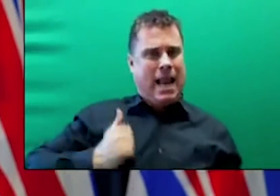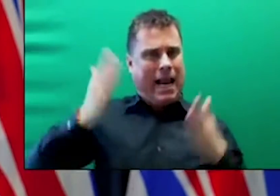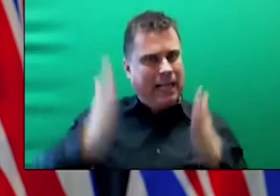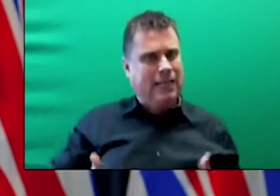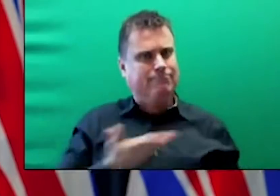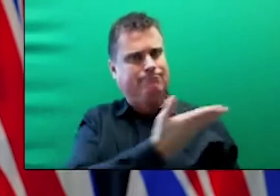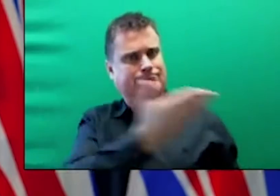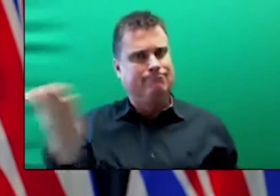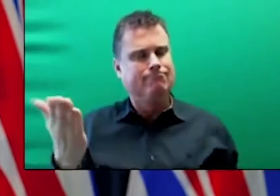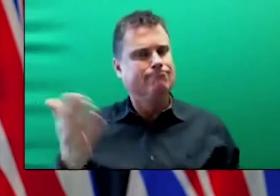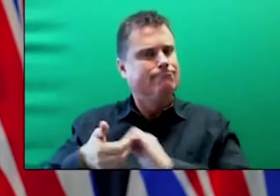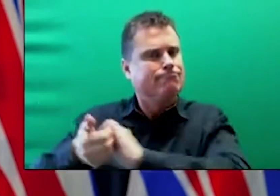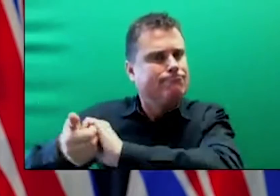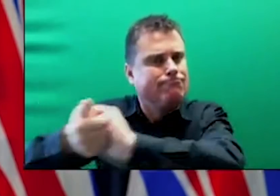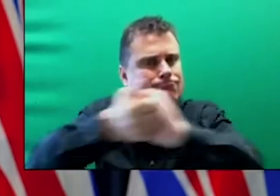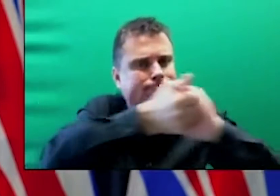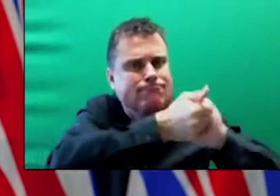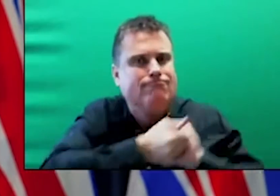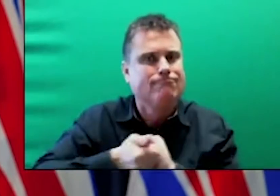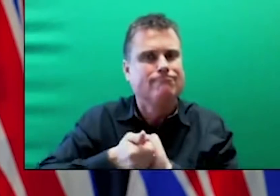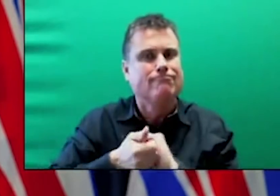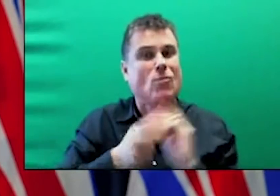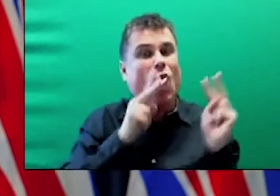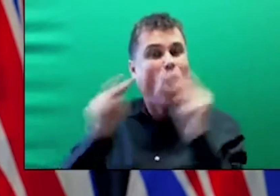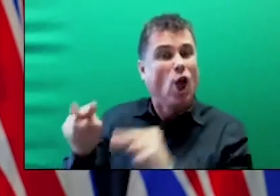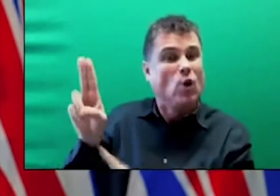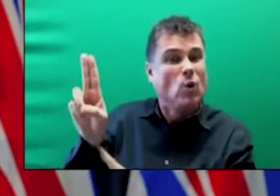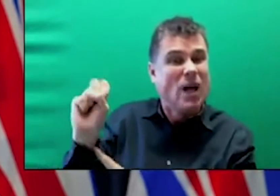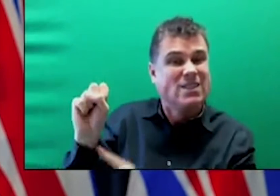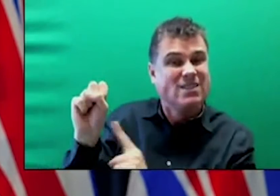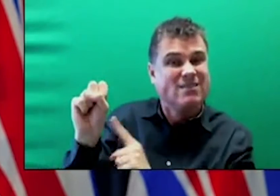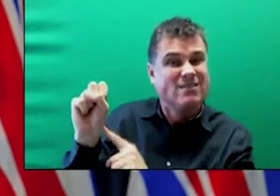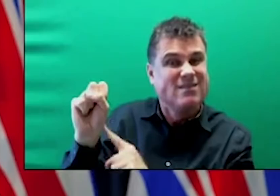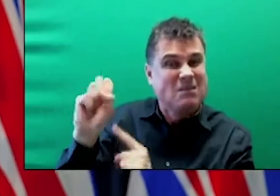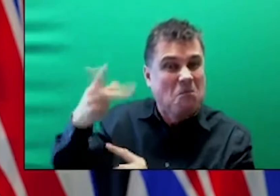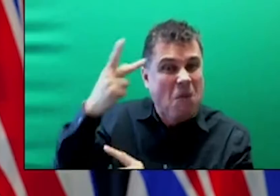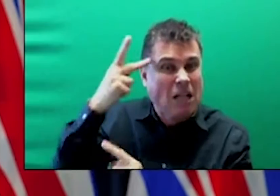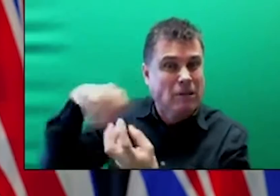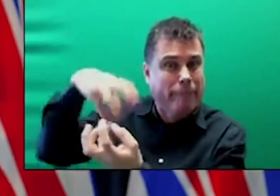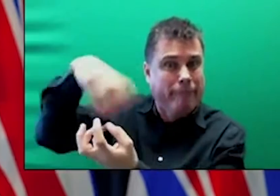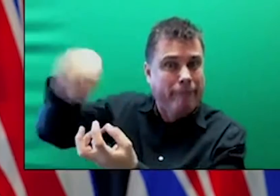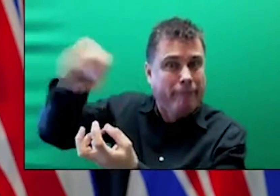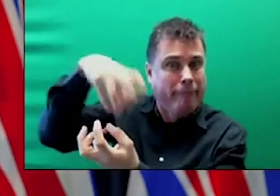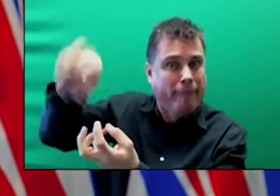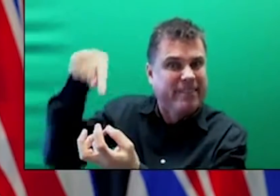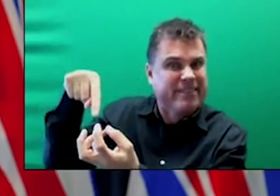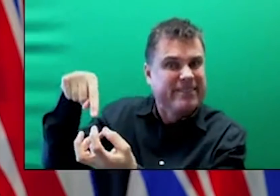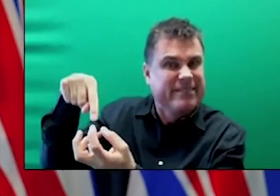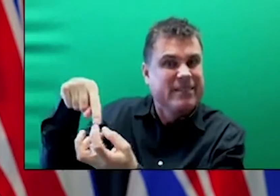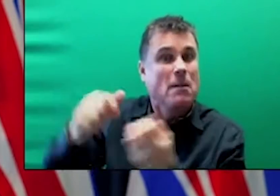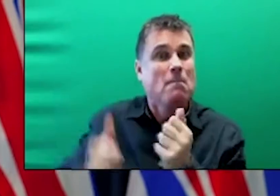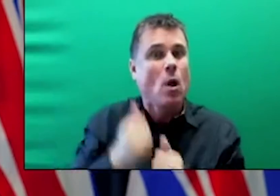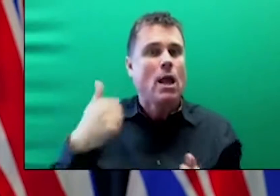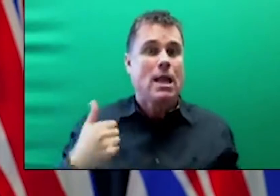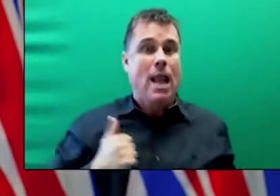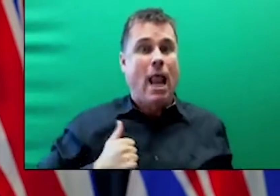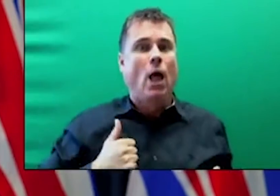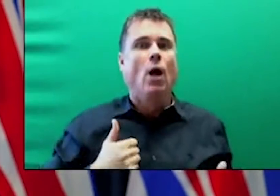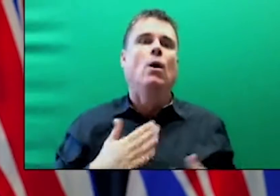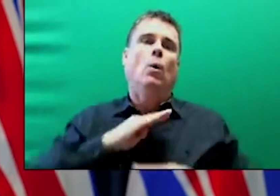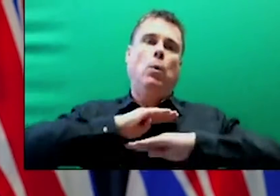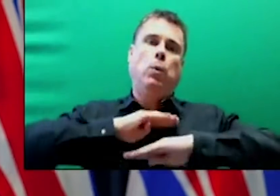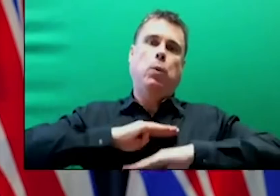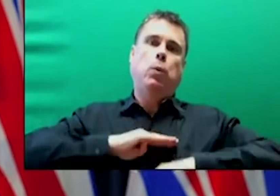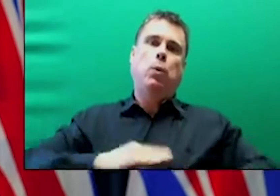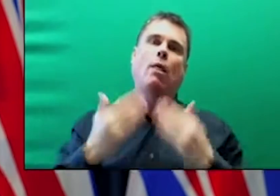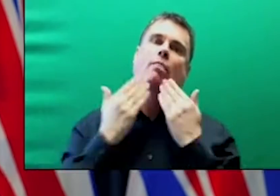restrictions coming on travel. He sort of hinted to Canadians not to go outside on holidays out of the country for fear they might not be able to get back in a timely